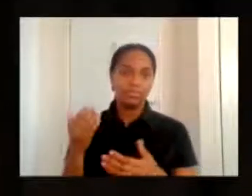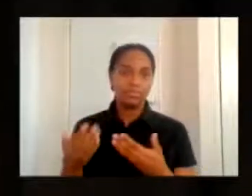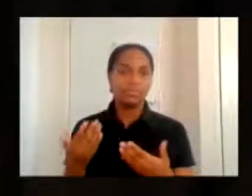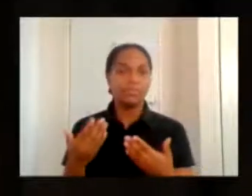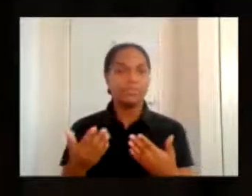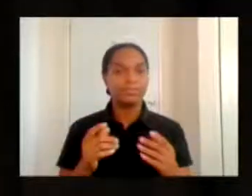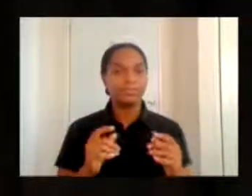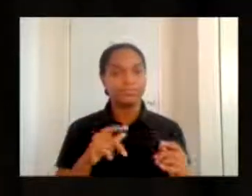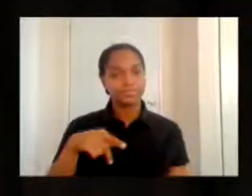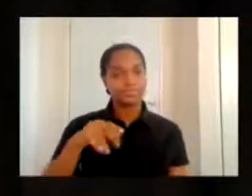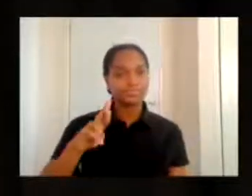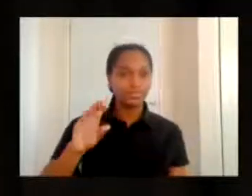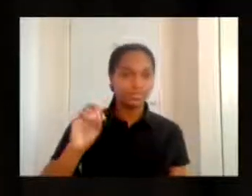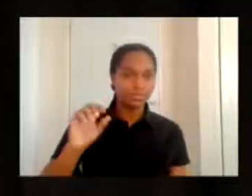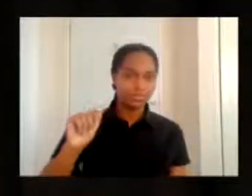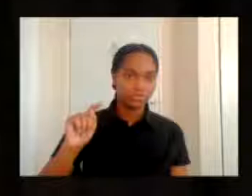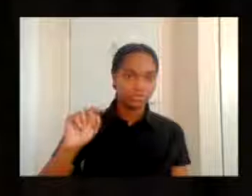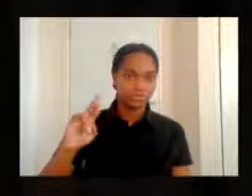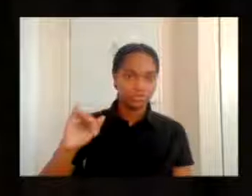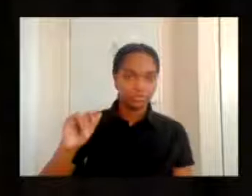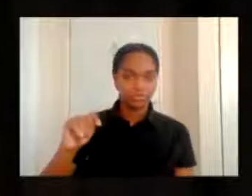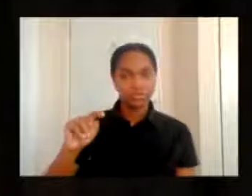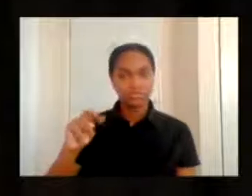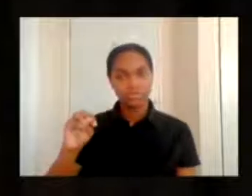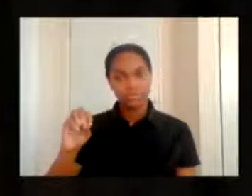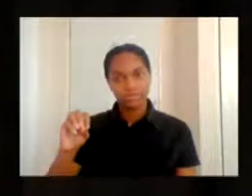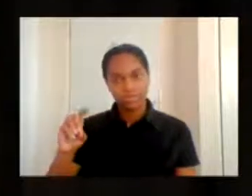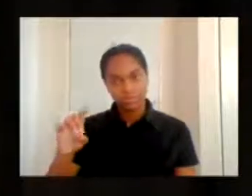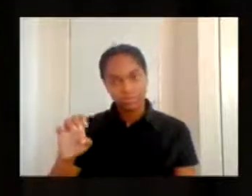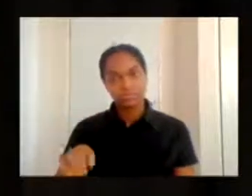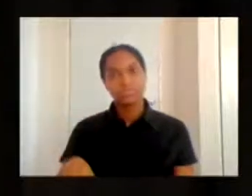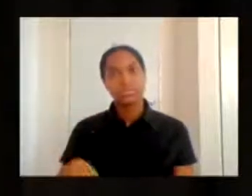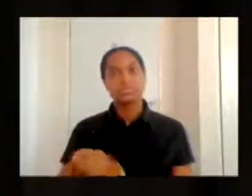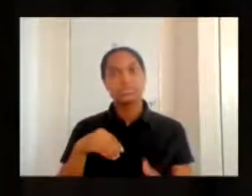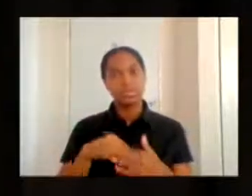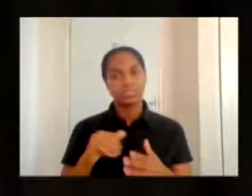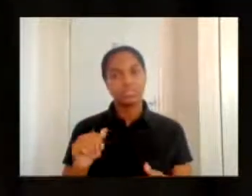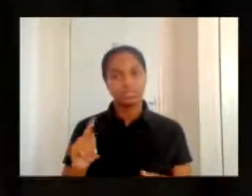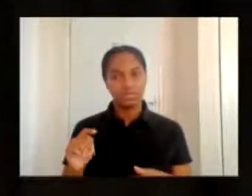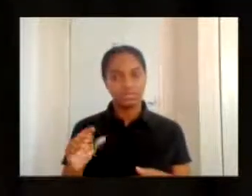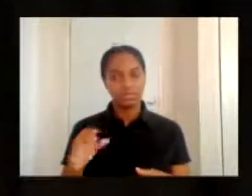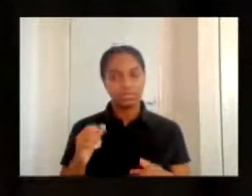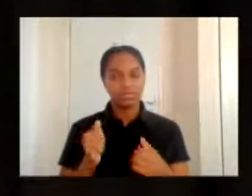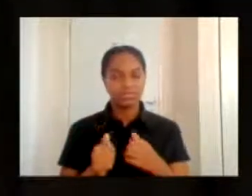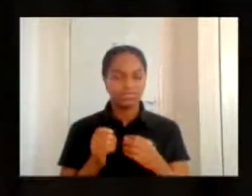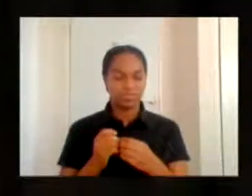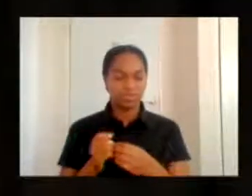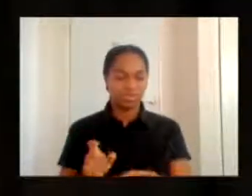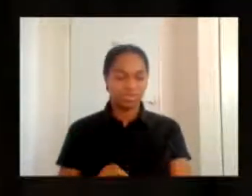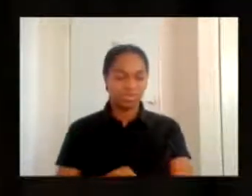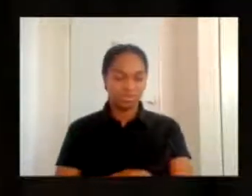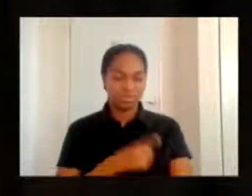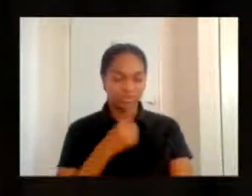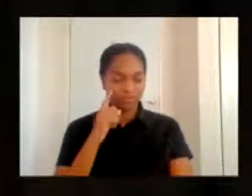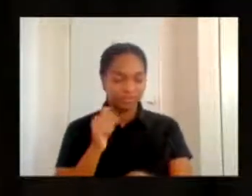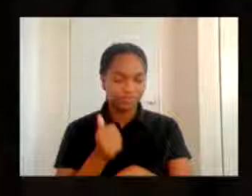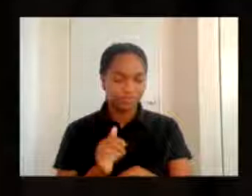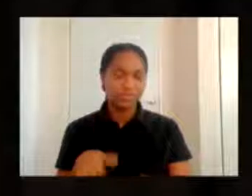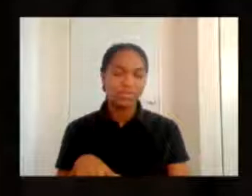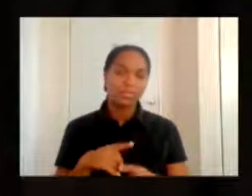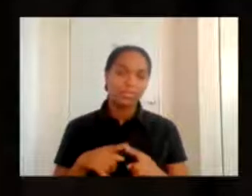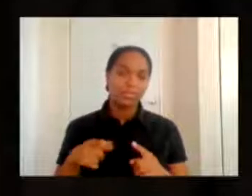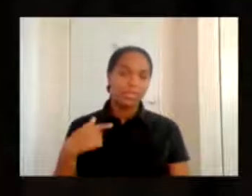and a bunch of other things that may require coordination inside ATSC, so that may take a little longer. But I